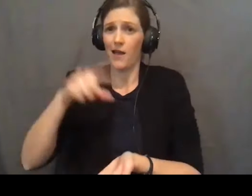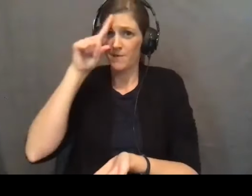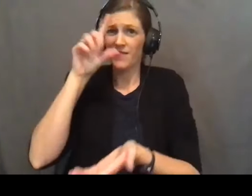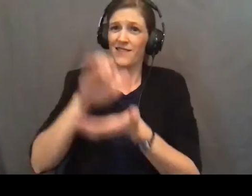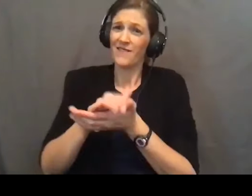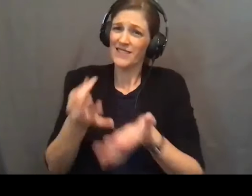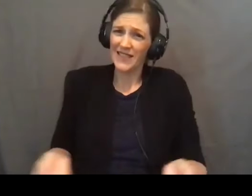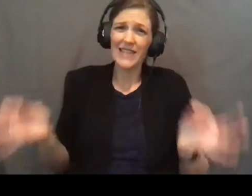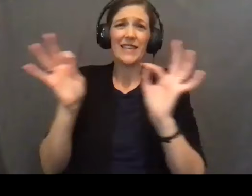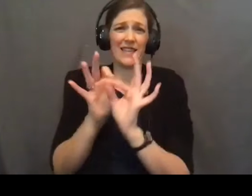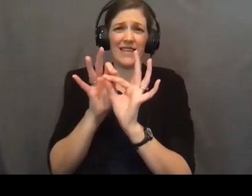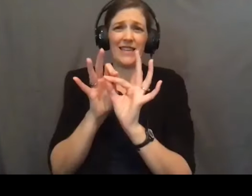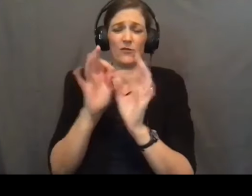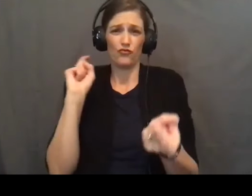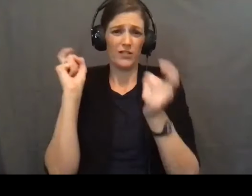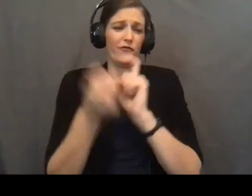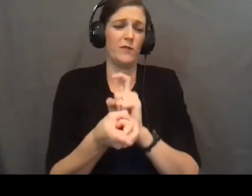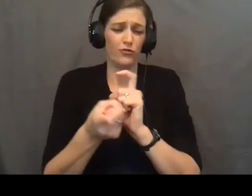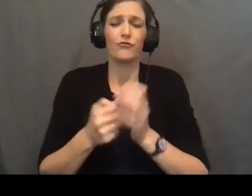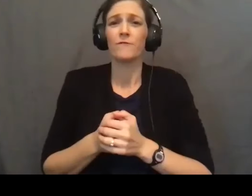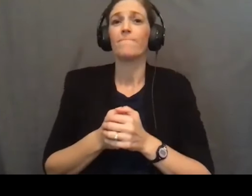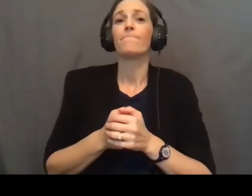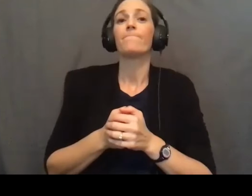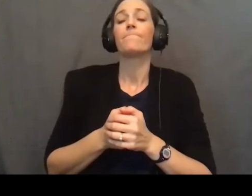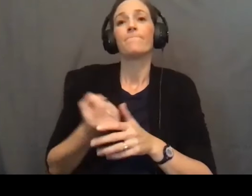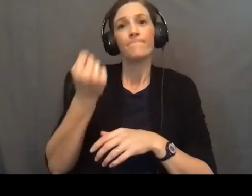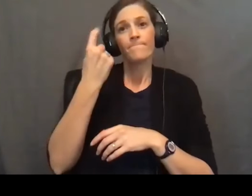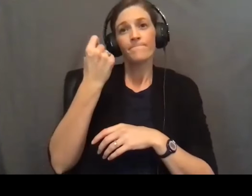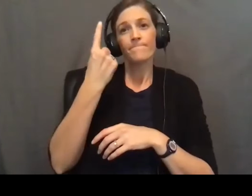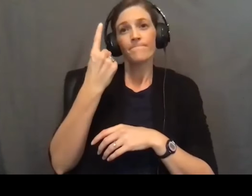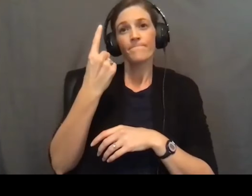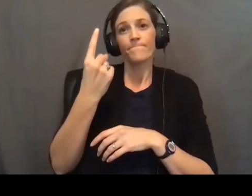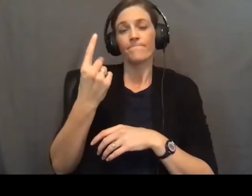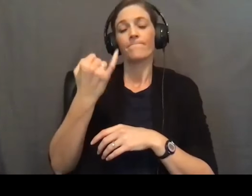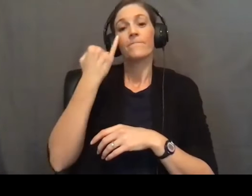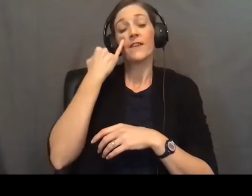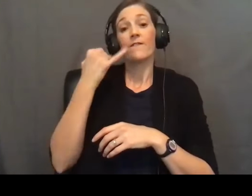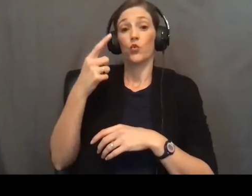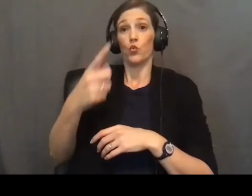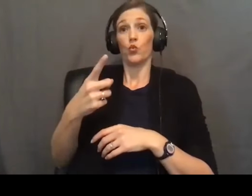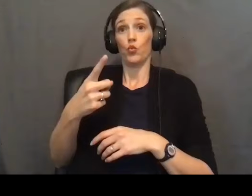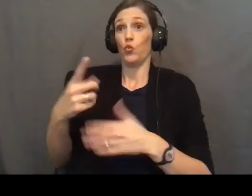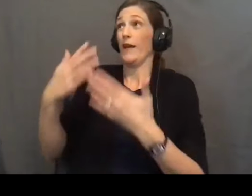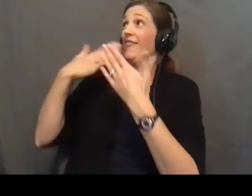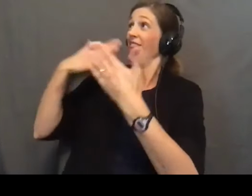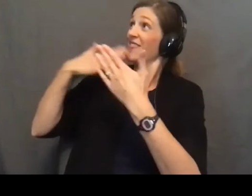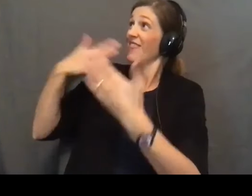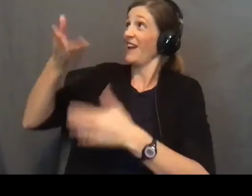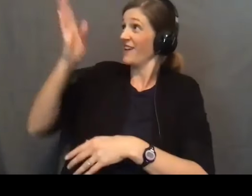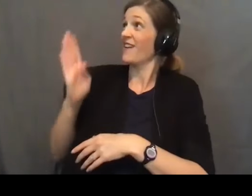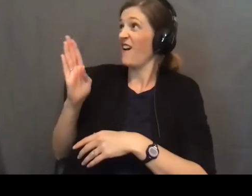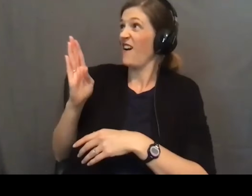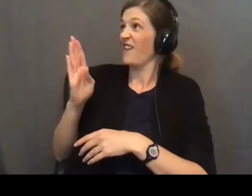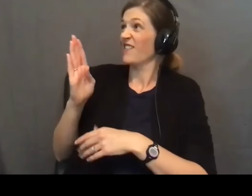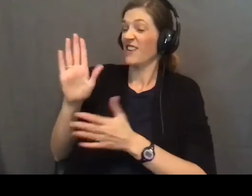key to transformation in this. See, when you can get to the point of thanking God in the